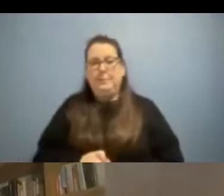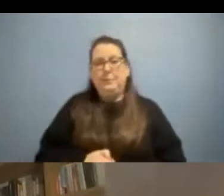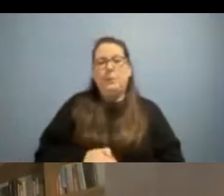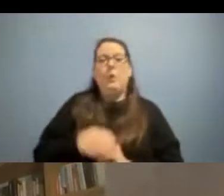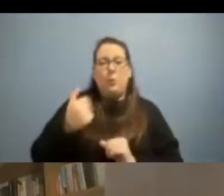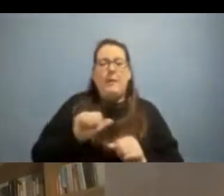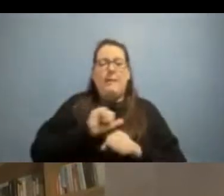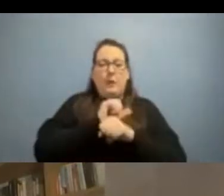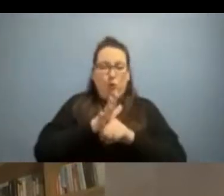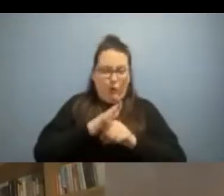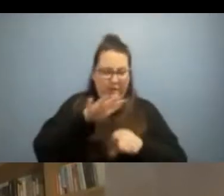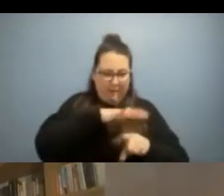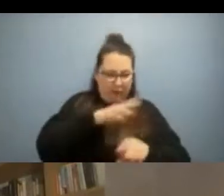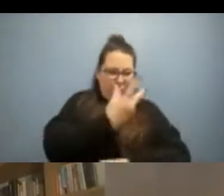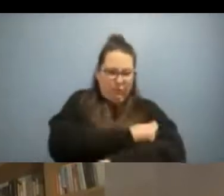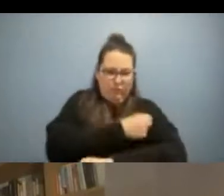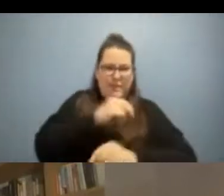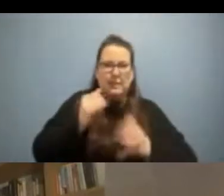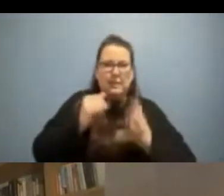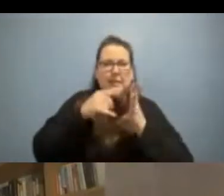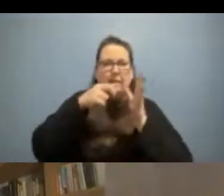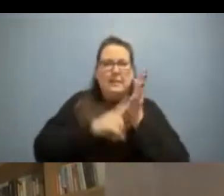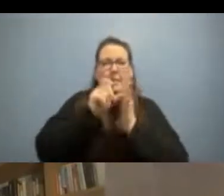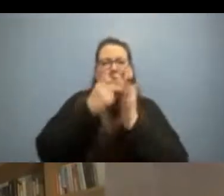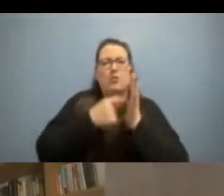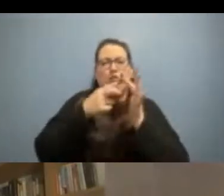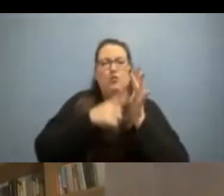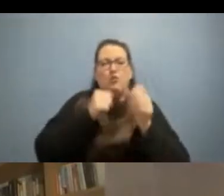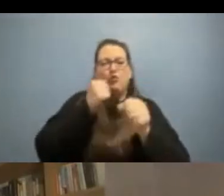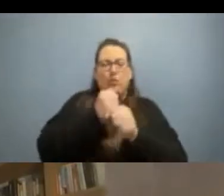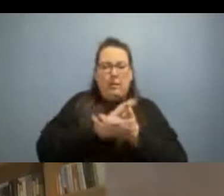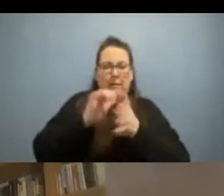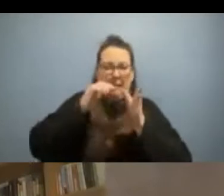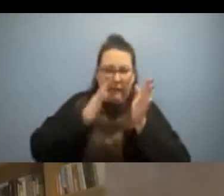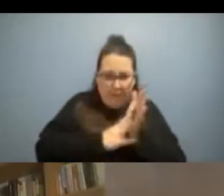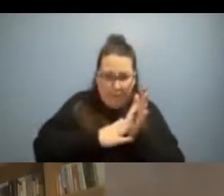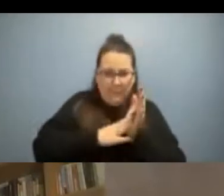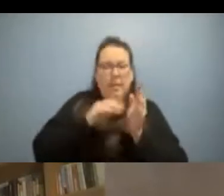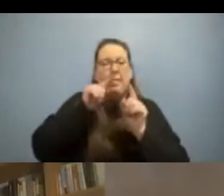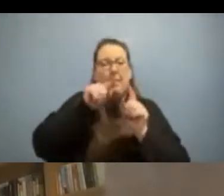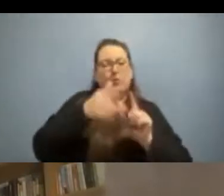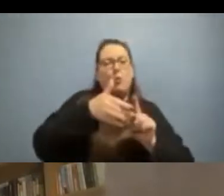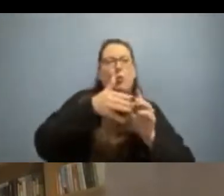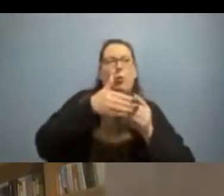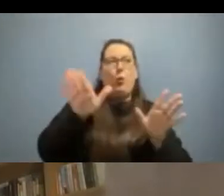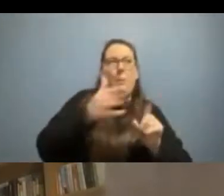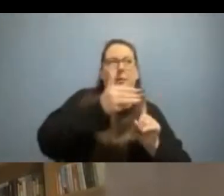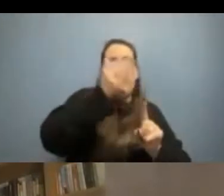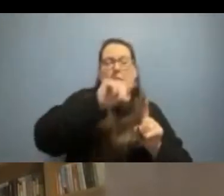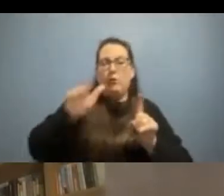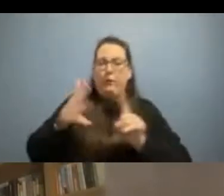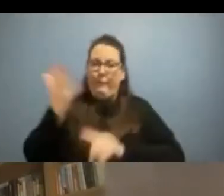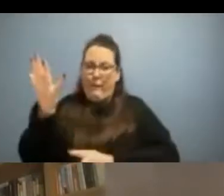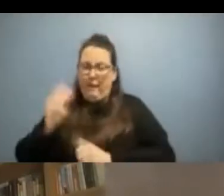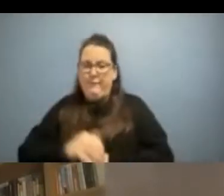at Sandringham at 193 Bluff Road, Sandringham, that's open from 9 to 5, 7 days a week. It's